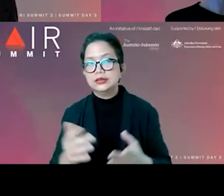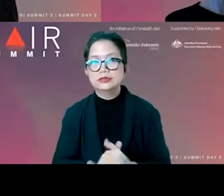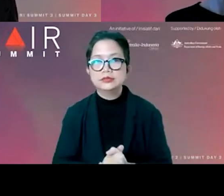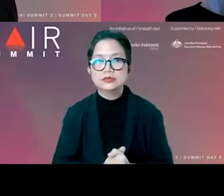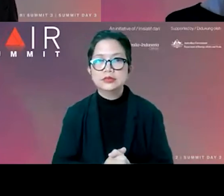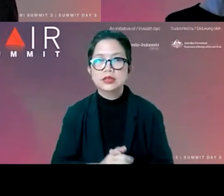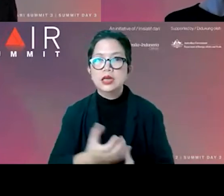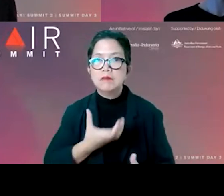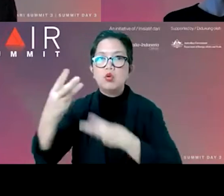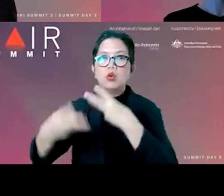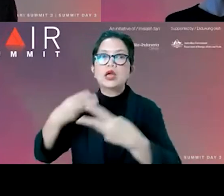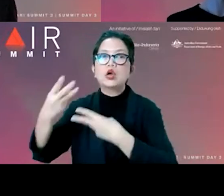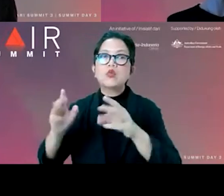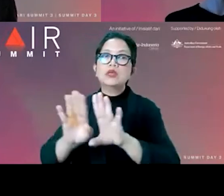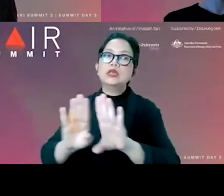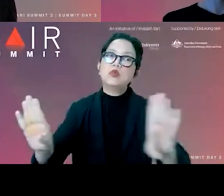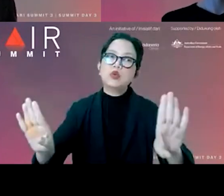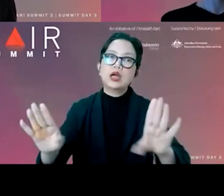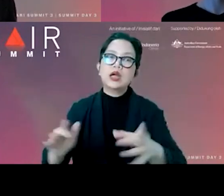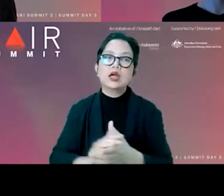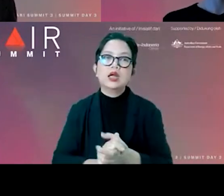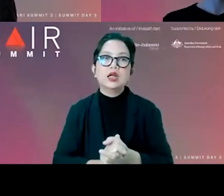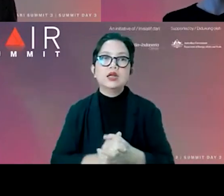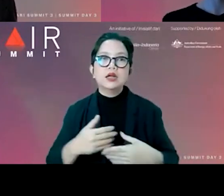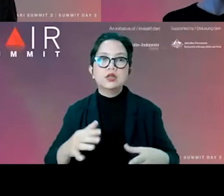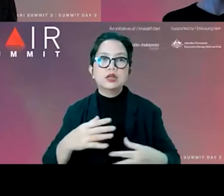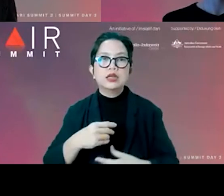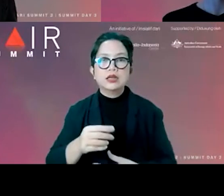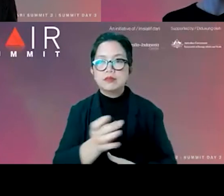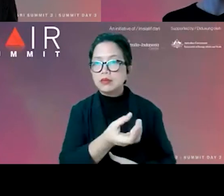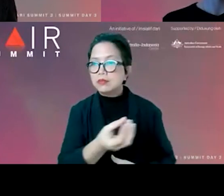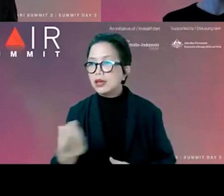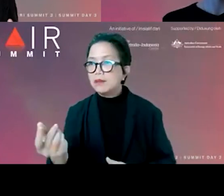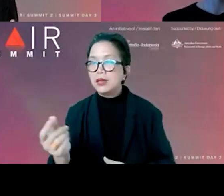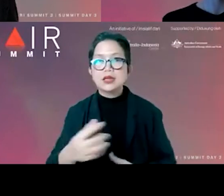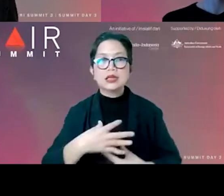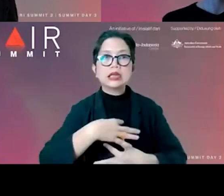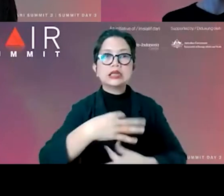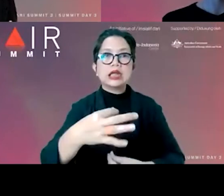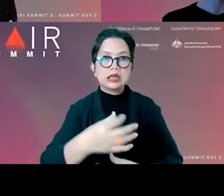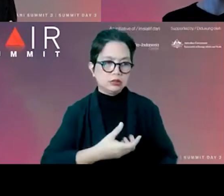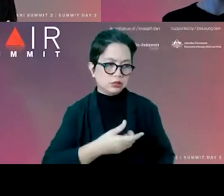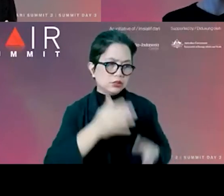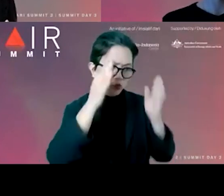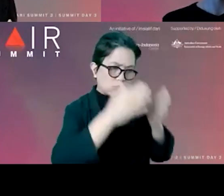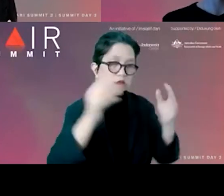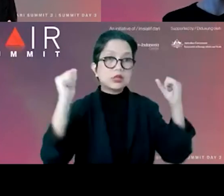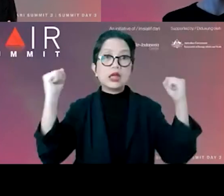health sector. How does this modelling help with those perhaps internal